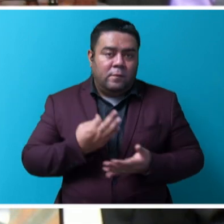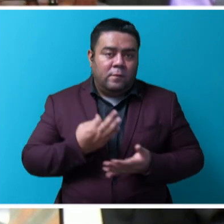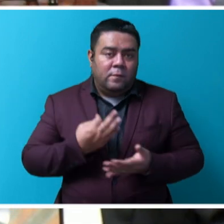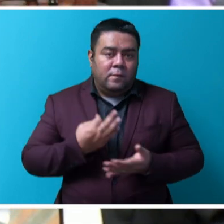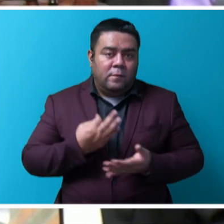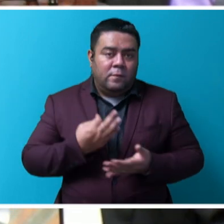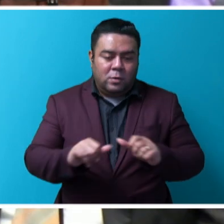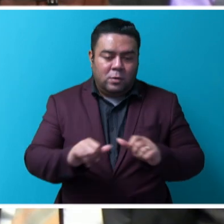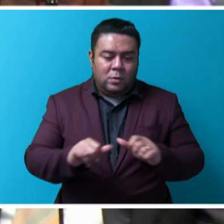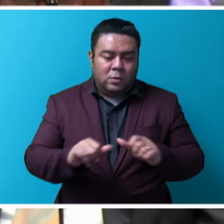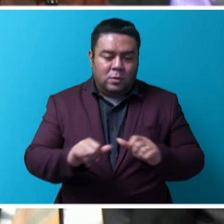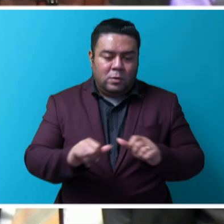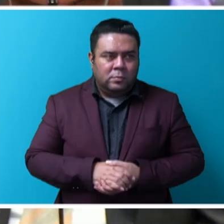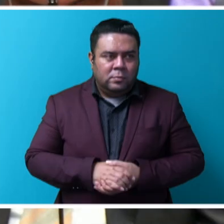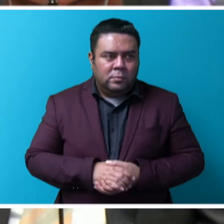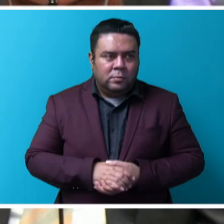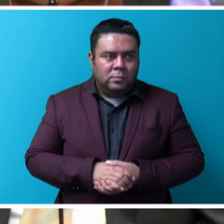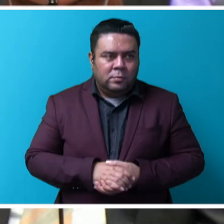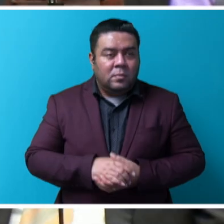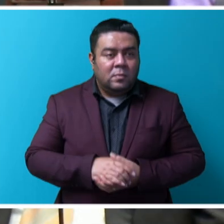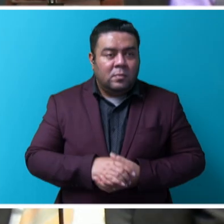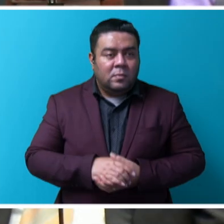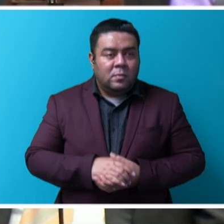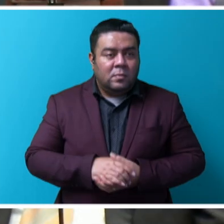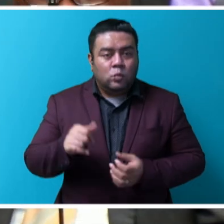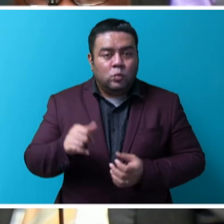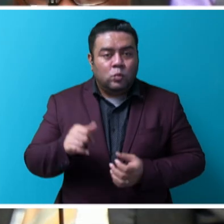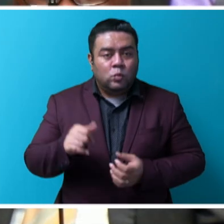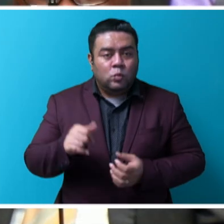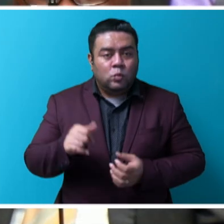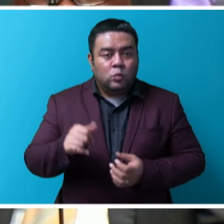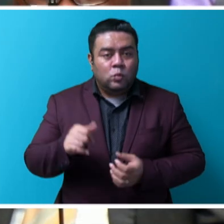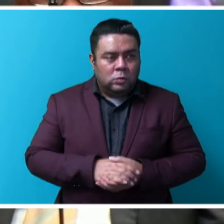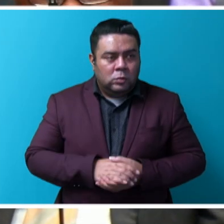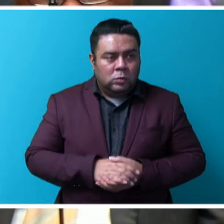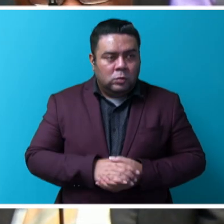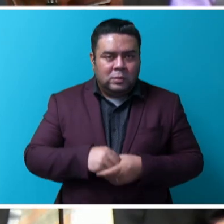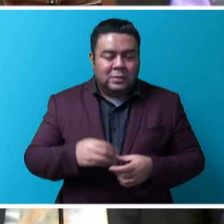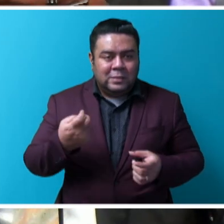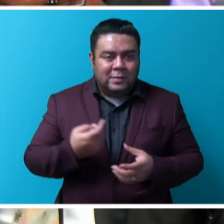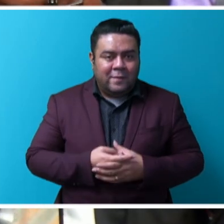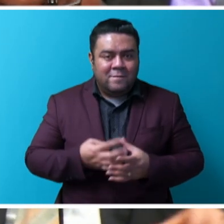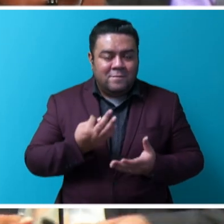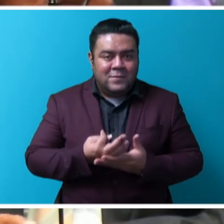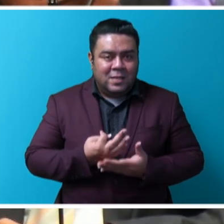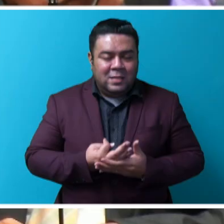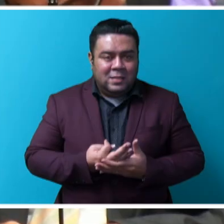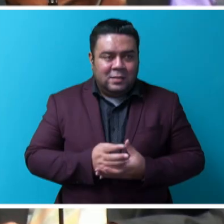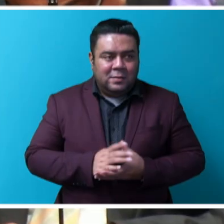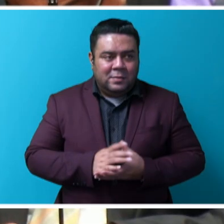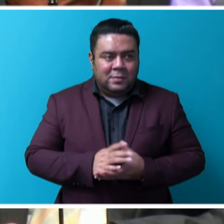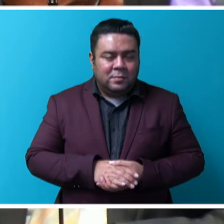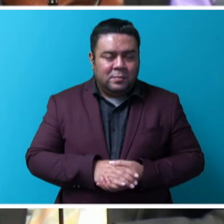communities identified for assessment, not evacuation orders. Fiji treats planned relocation